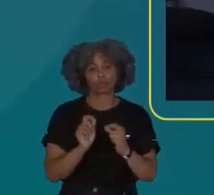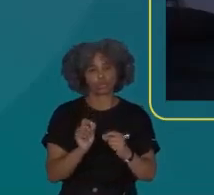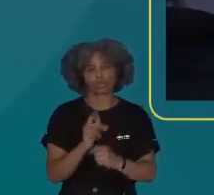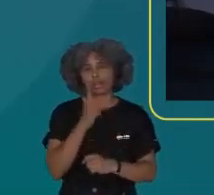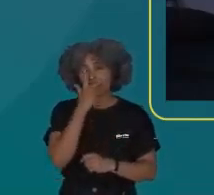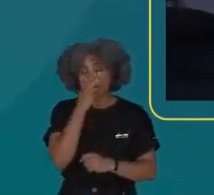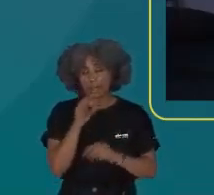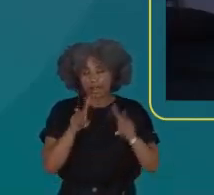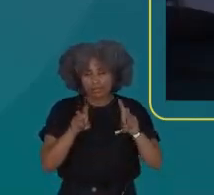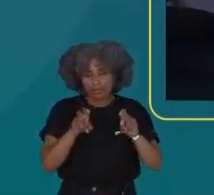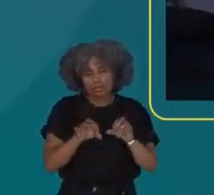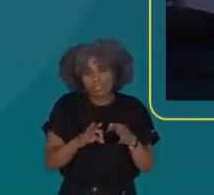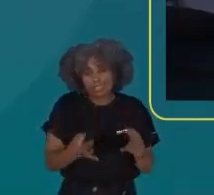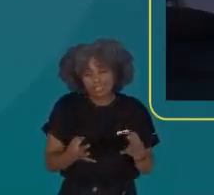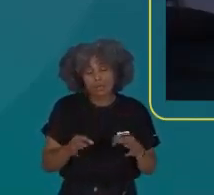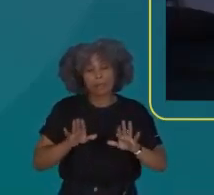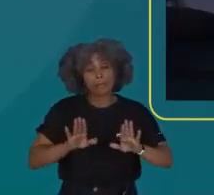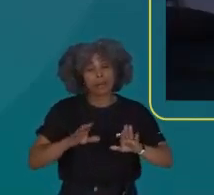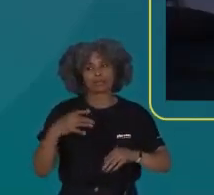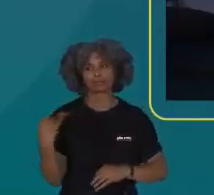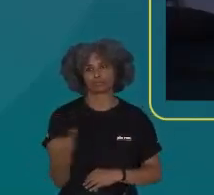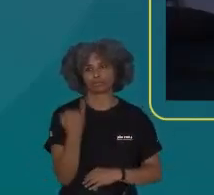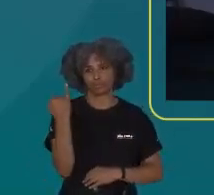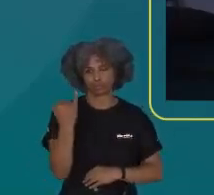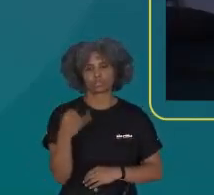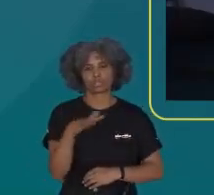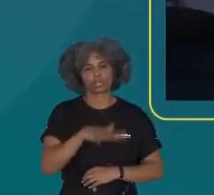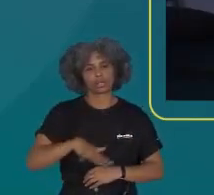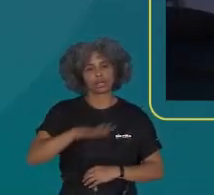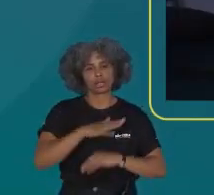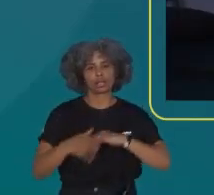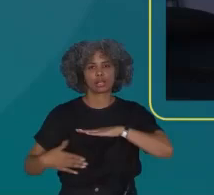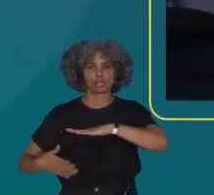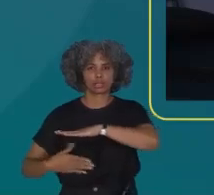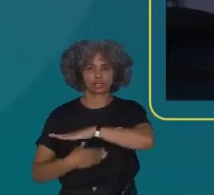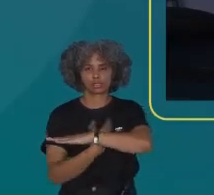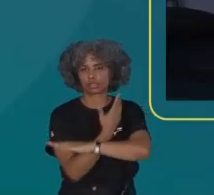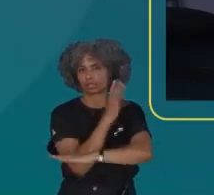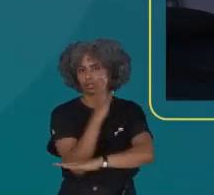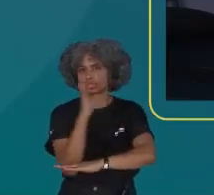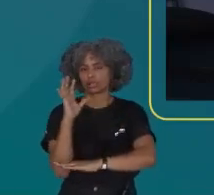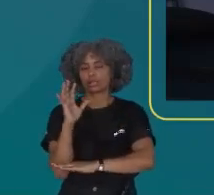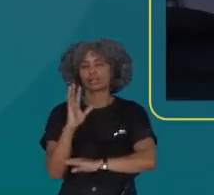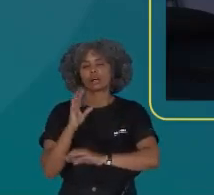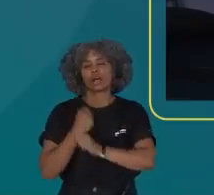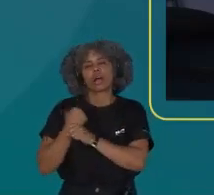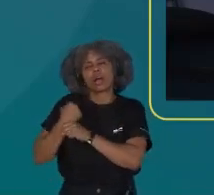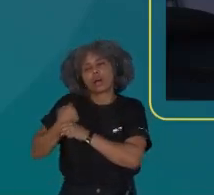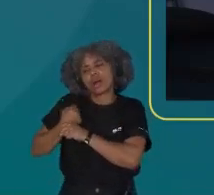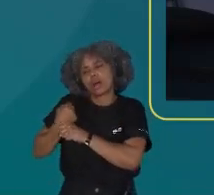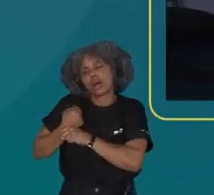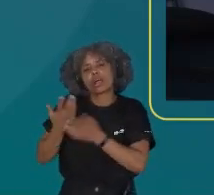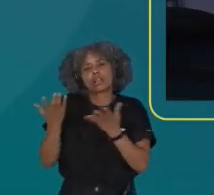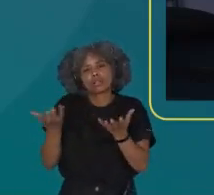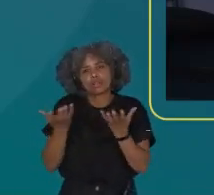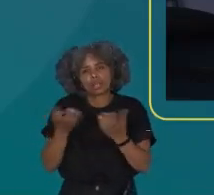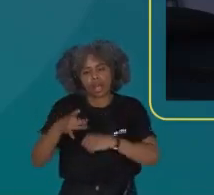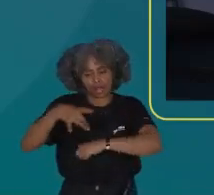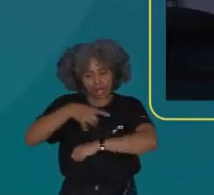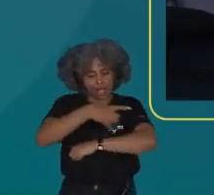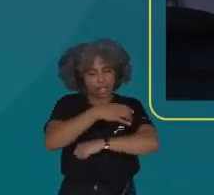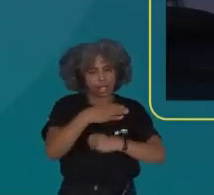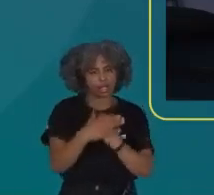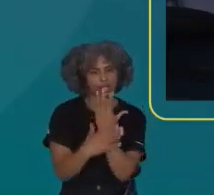biodiversity. For many years, we wanted to plant more trees. Trees is important. It helps reduce heat